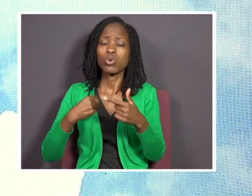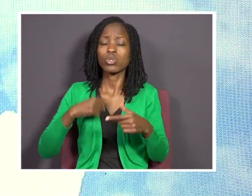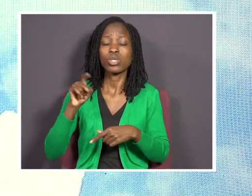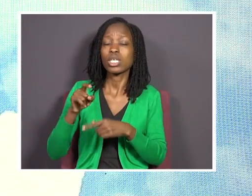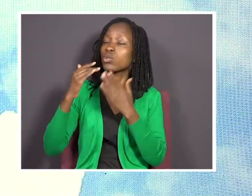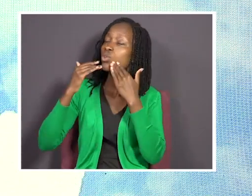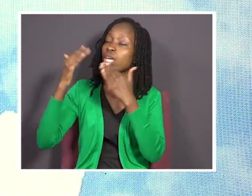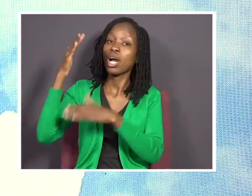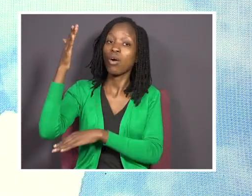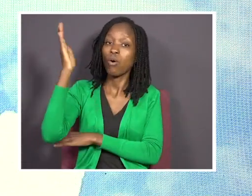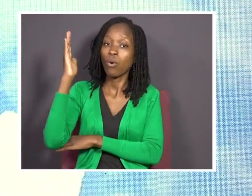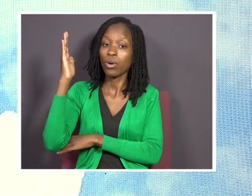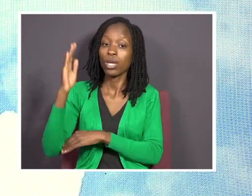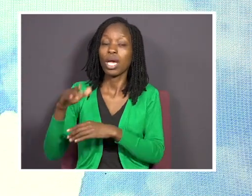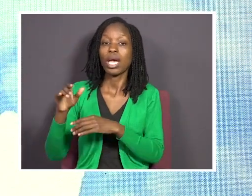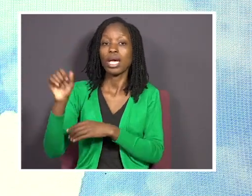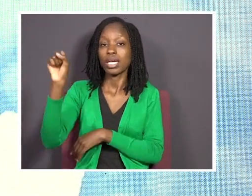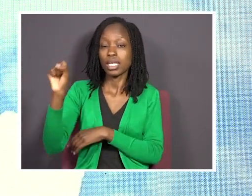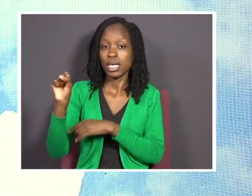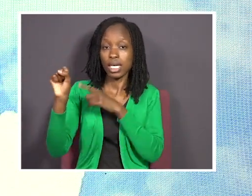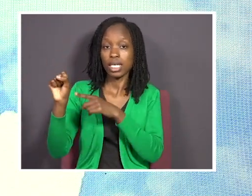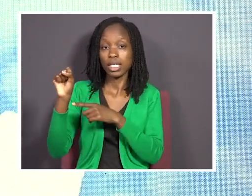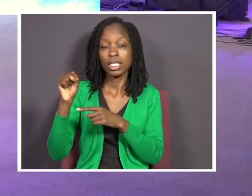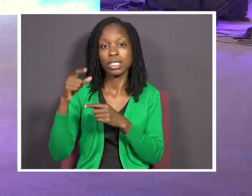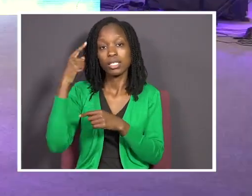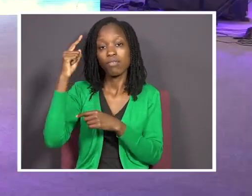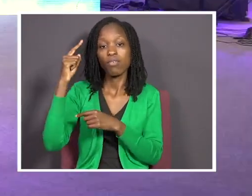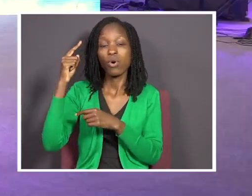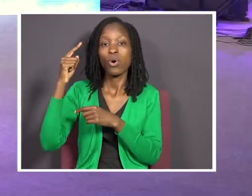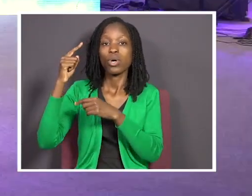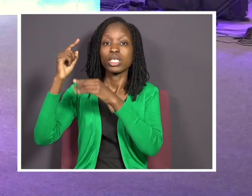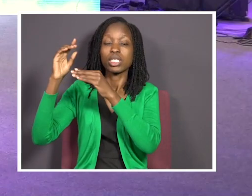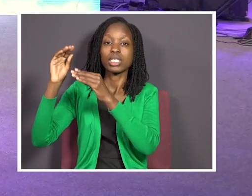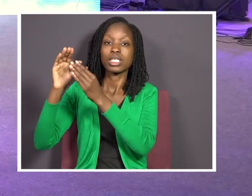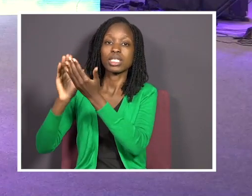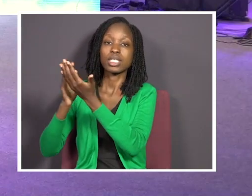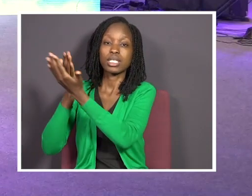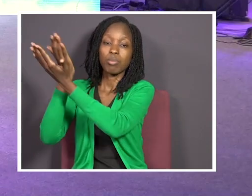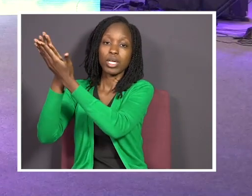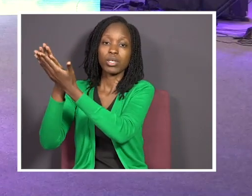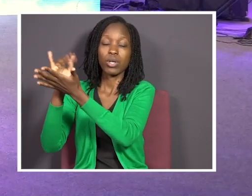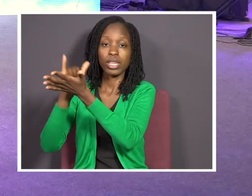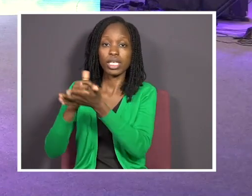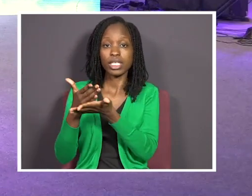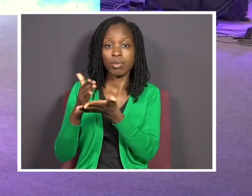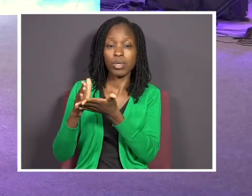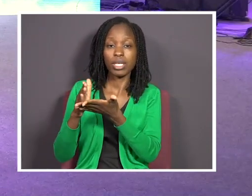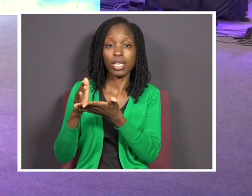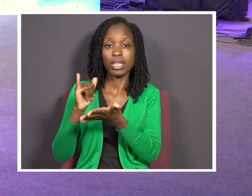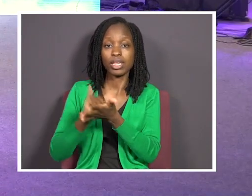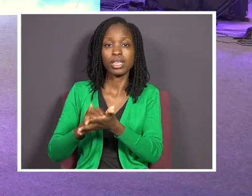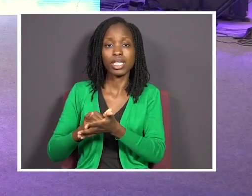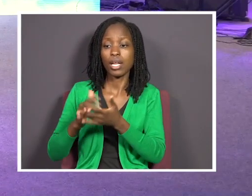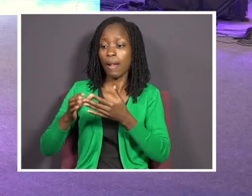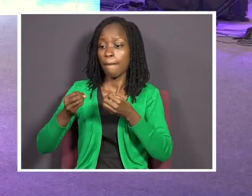need to give thanks. And S stands for supplication or petitioning, and that's the part that we seem